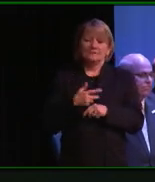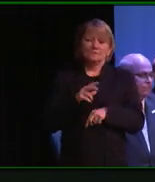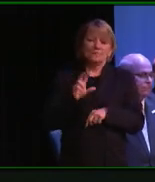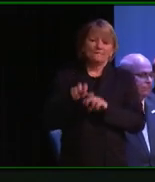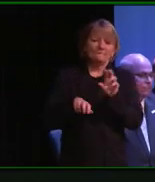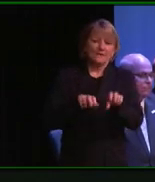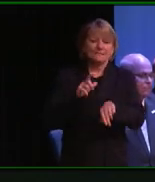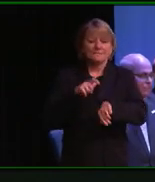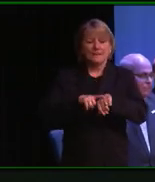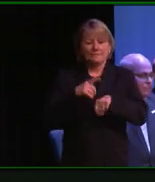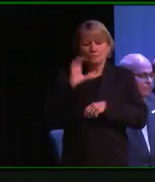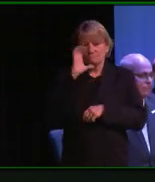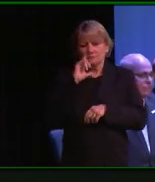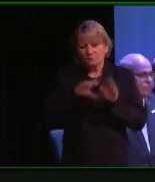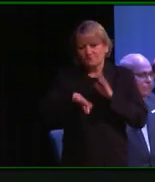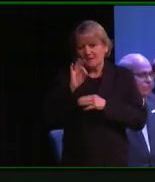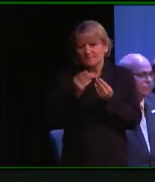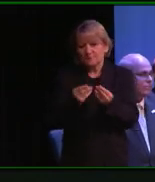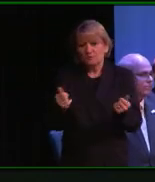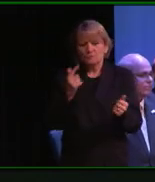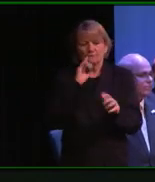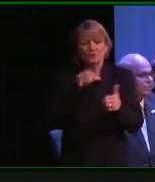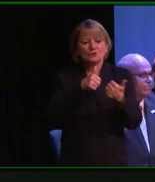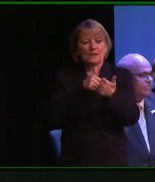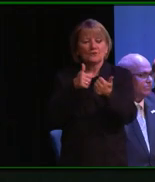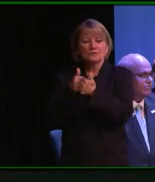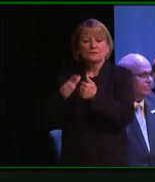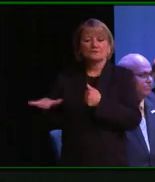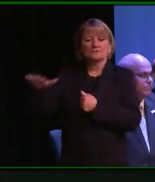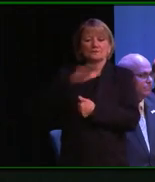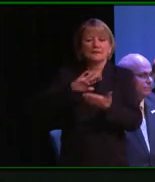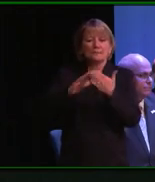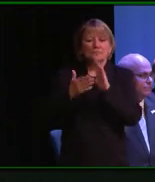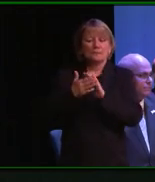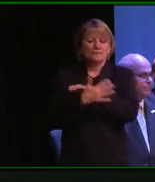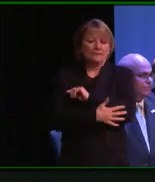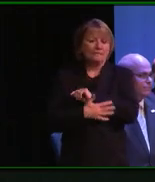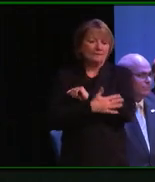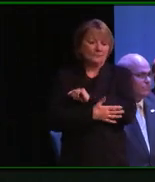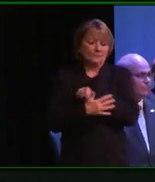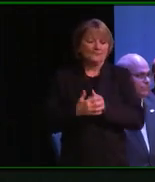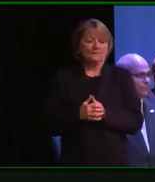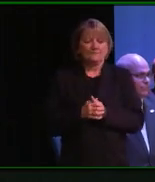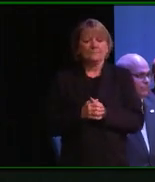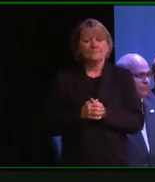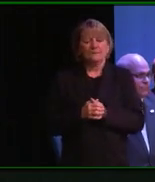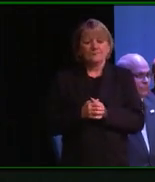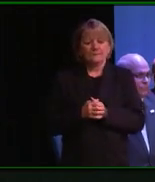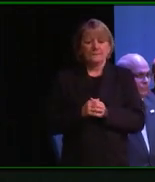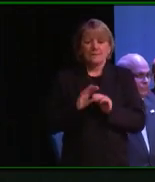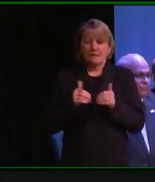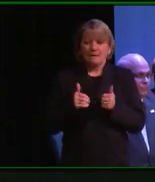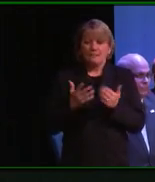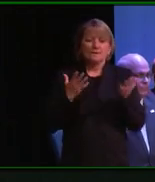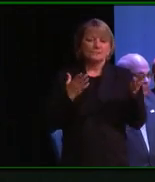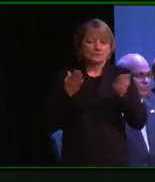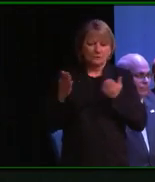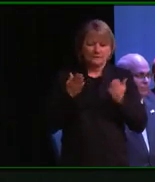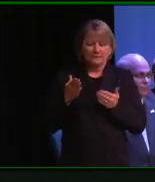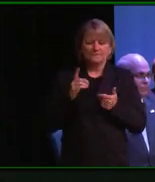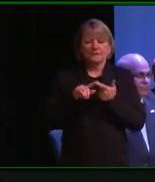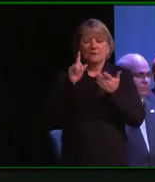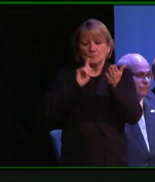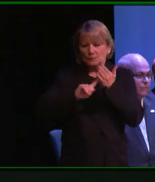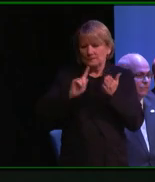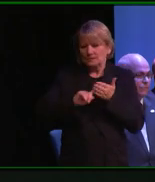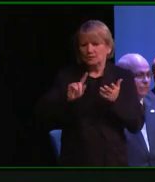finding solutions for challenges facing communities throughout the country. Through service, research,